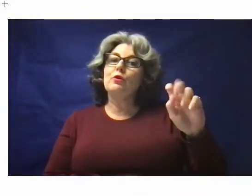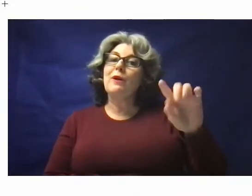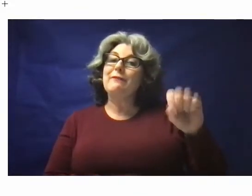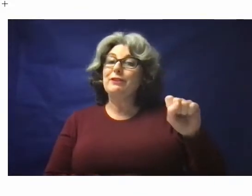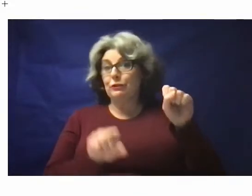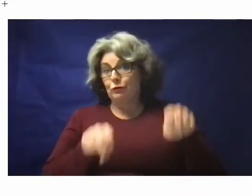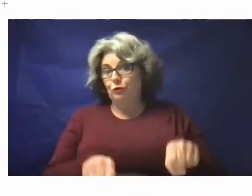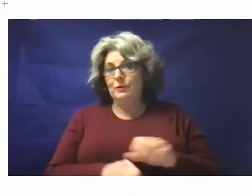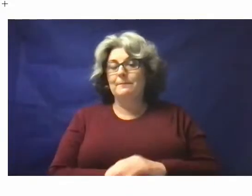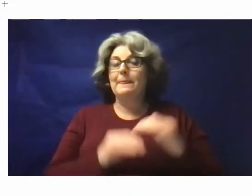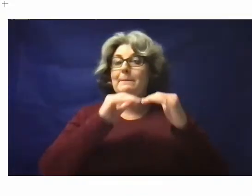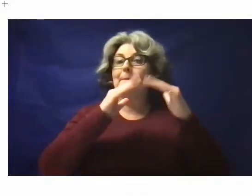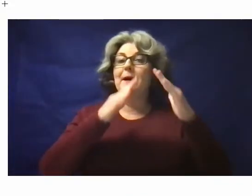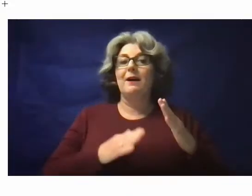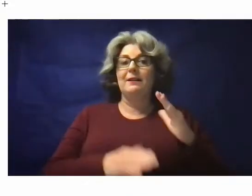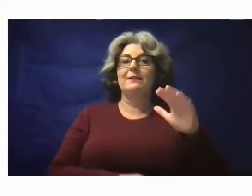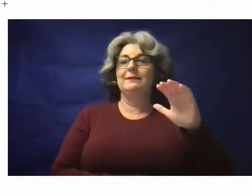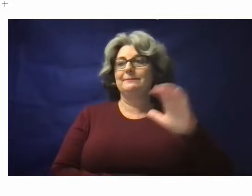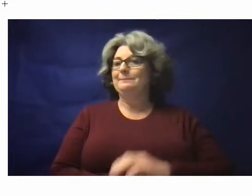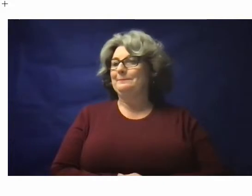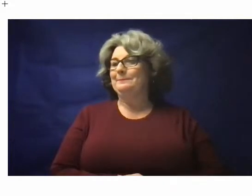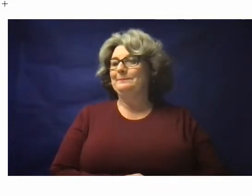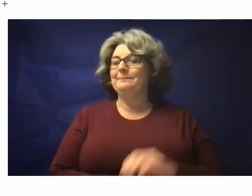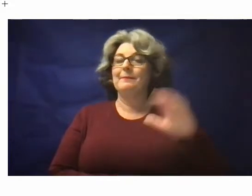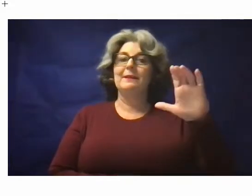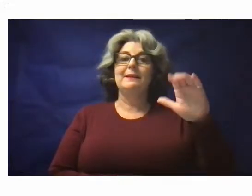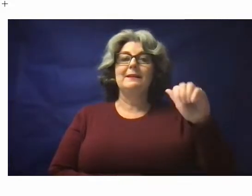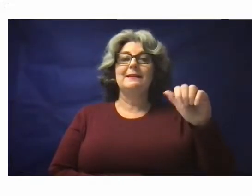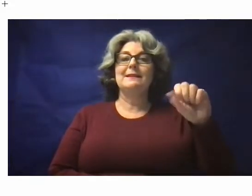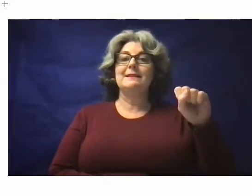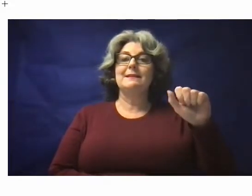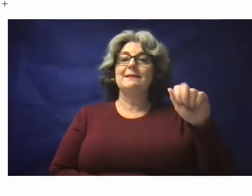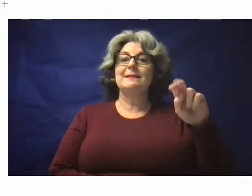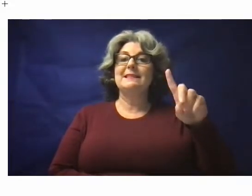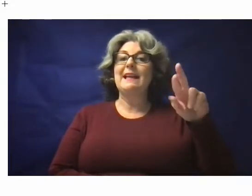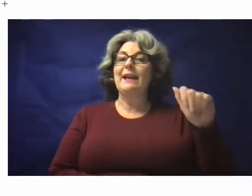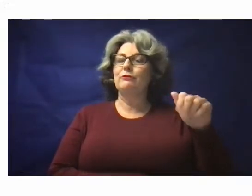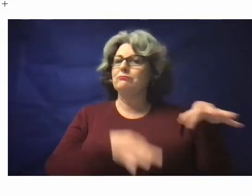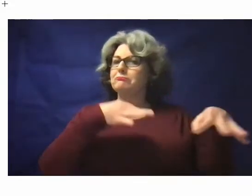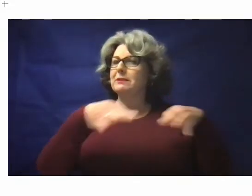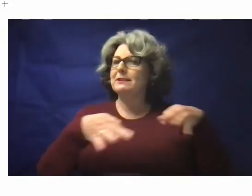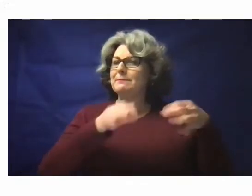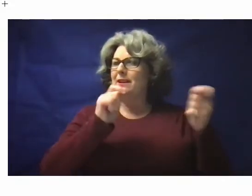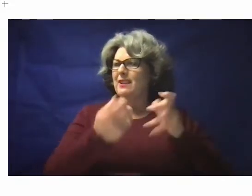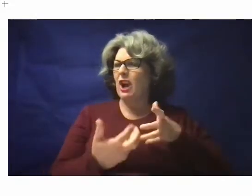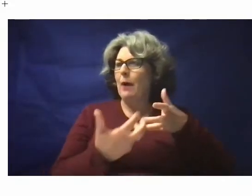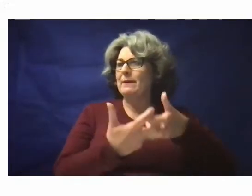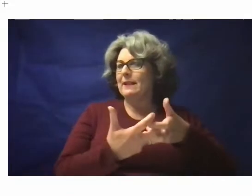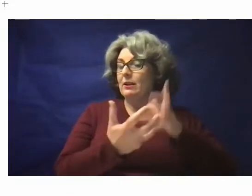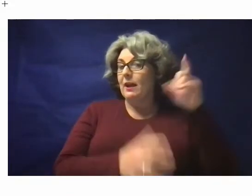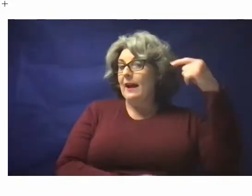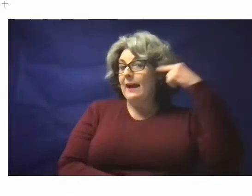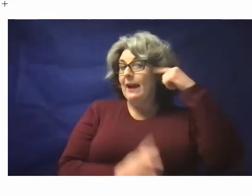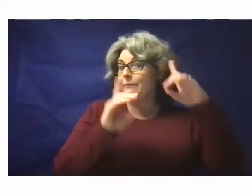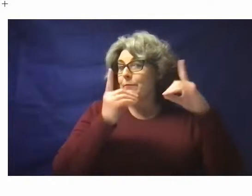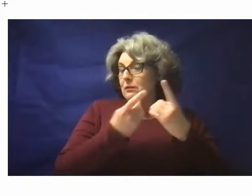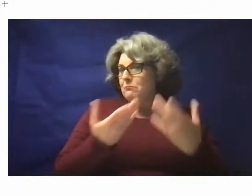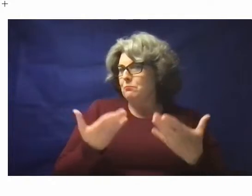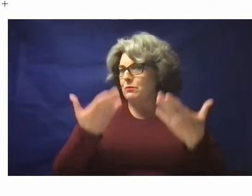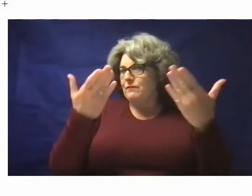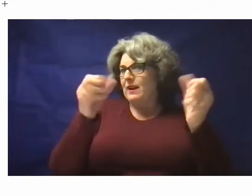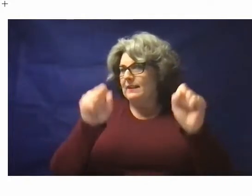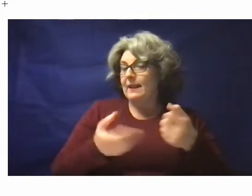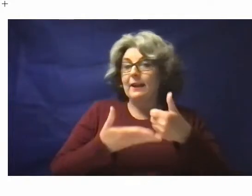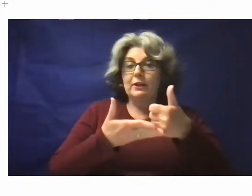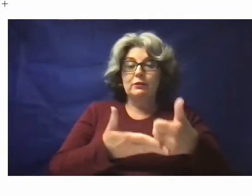my colleague Ksenia, who works at a hiring department, will talk about accommodations that a government department can provide to help you